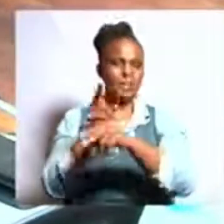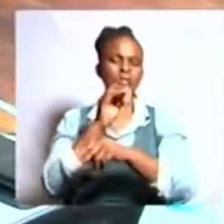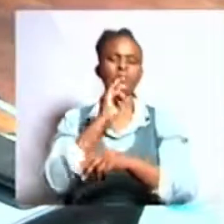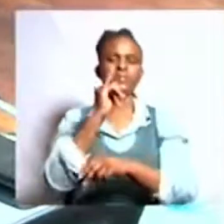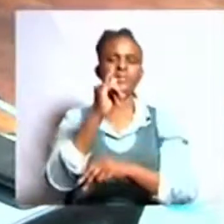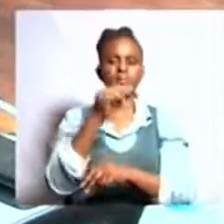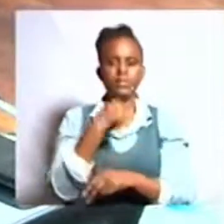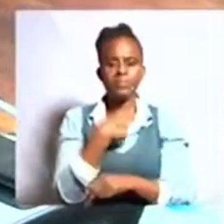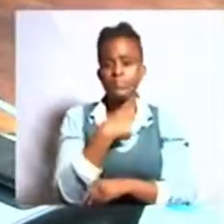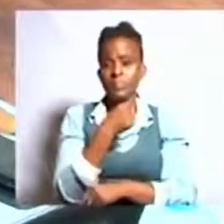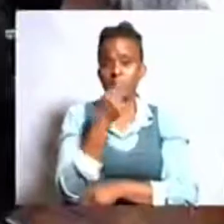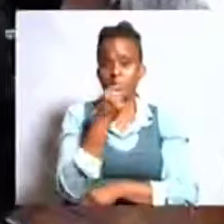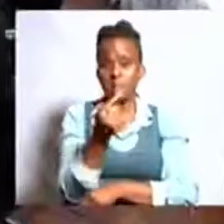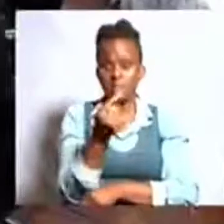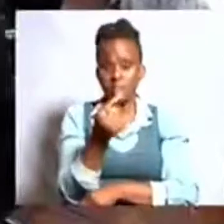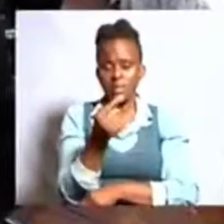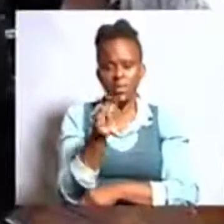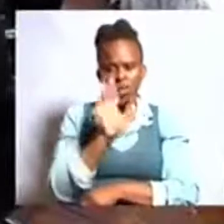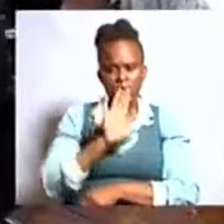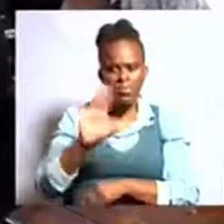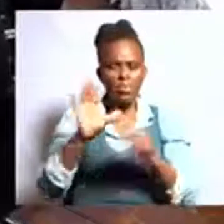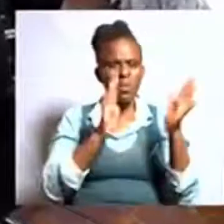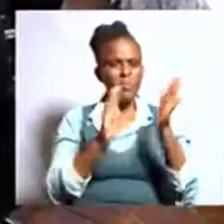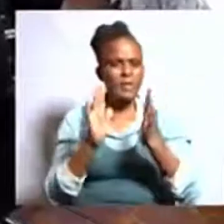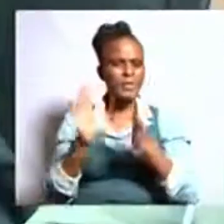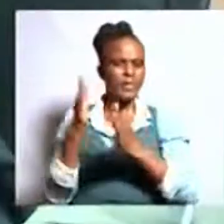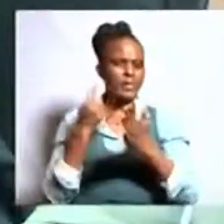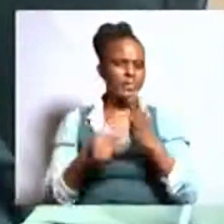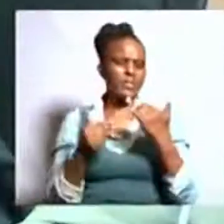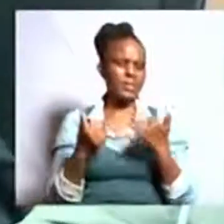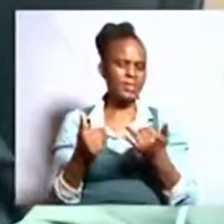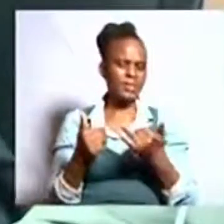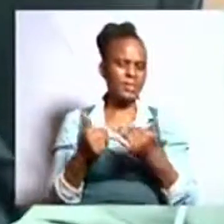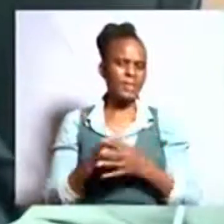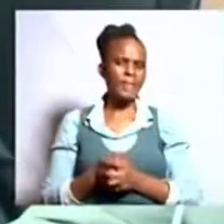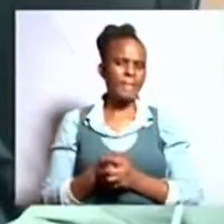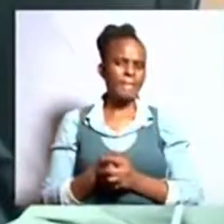I was saying, what is the plan on